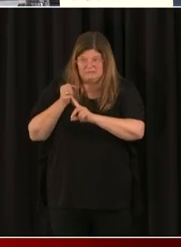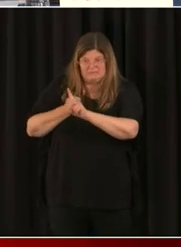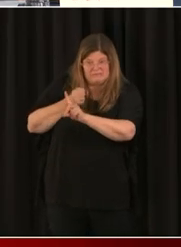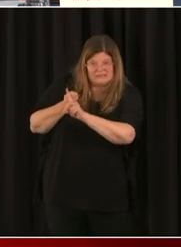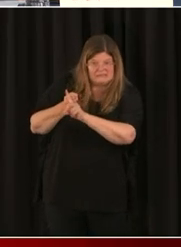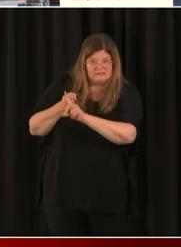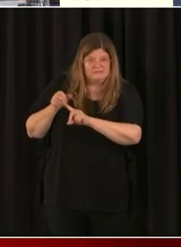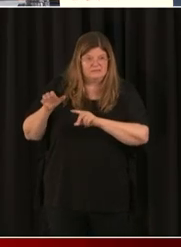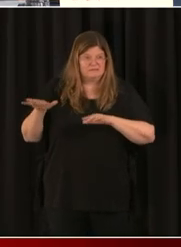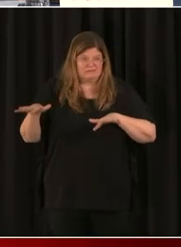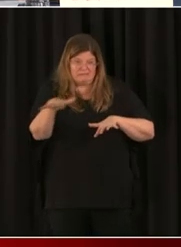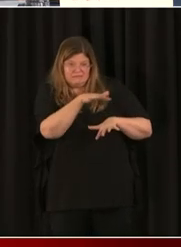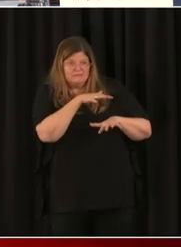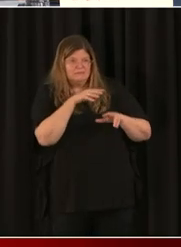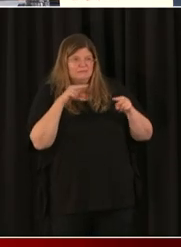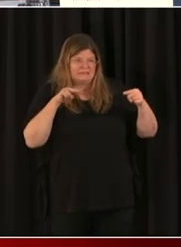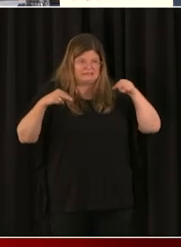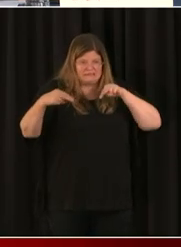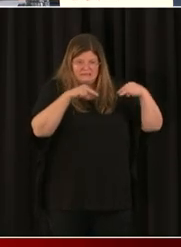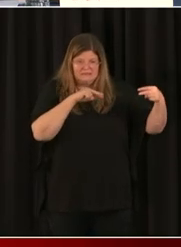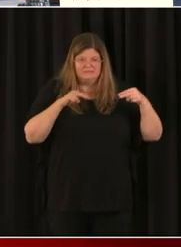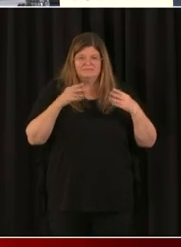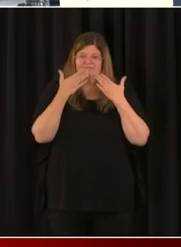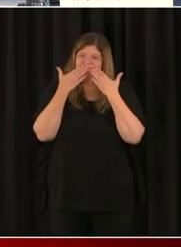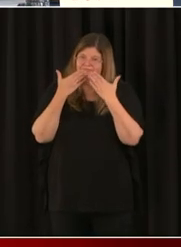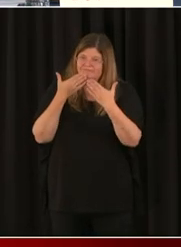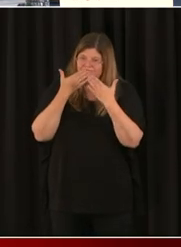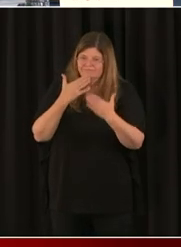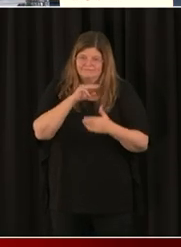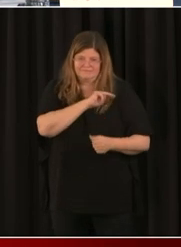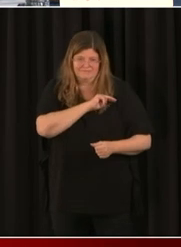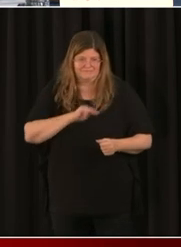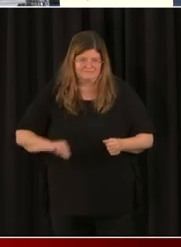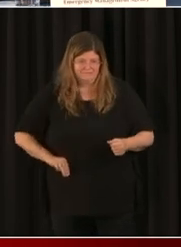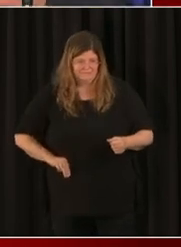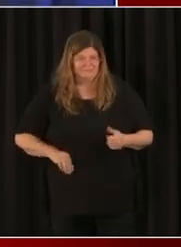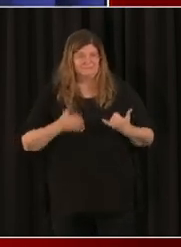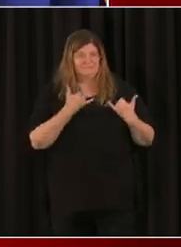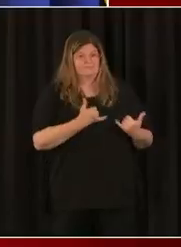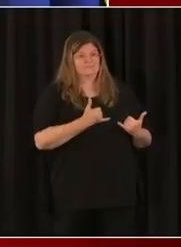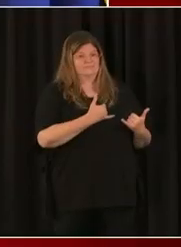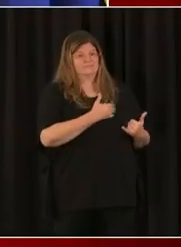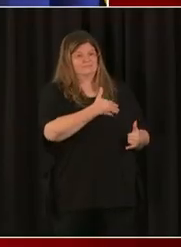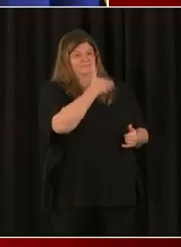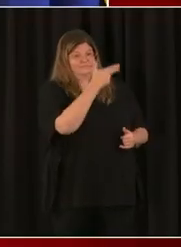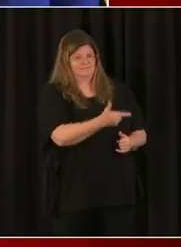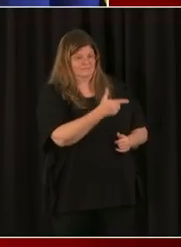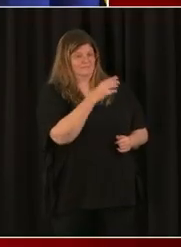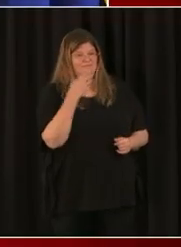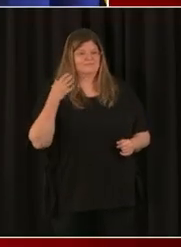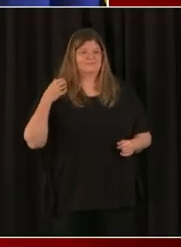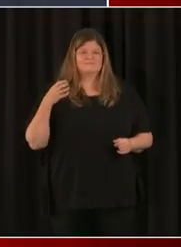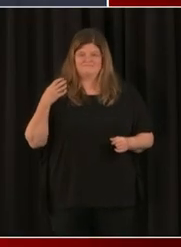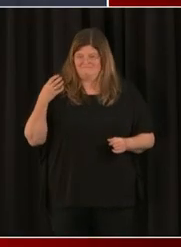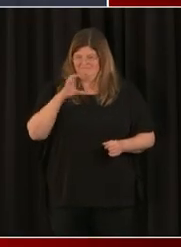demonstrations that are occurring over the next couple days. Thank you, Mayor. Thank you. Chief Conte?